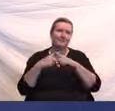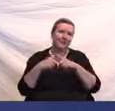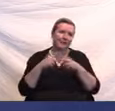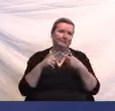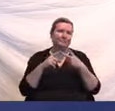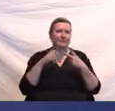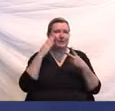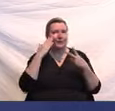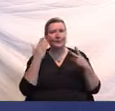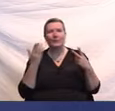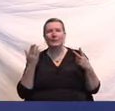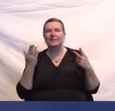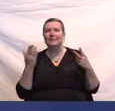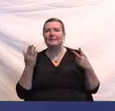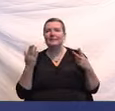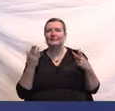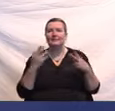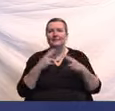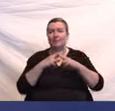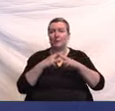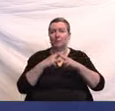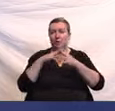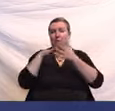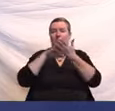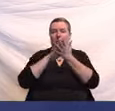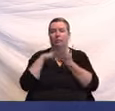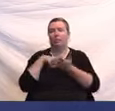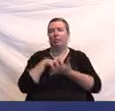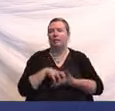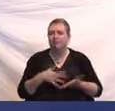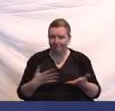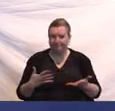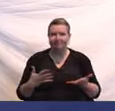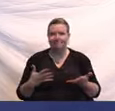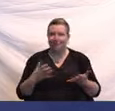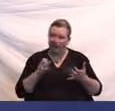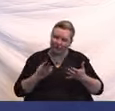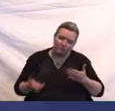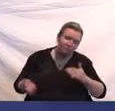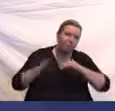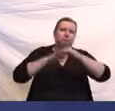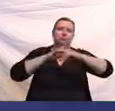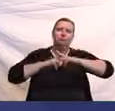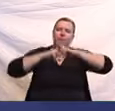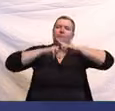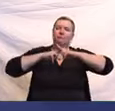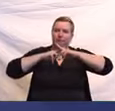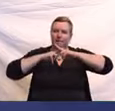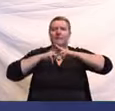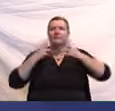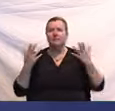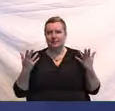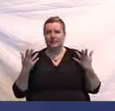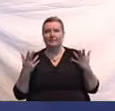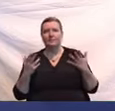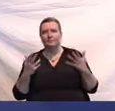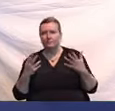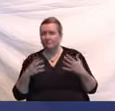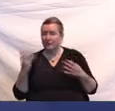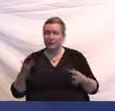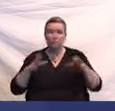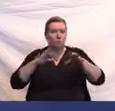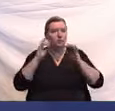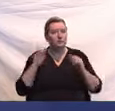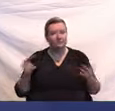some waning immunity. So that's why the importance of Boost NJ, the importance of getting that booster shot is really critical for us to